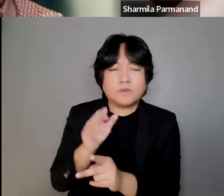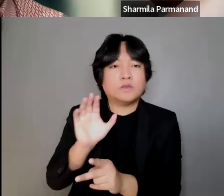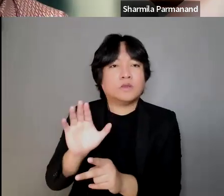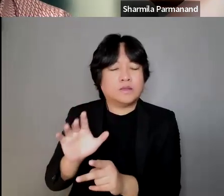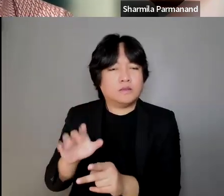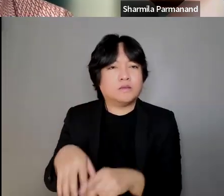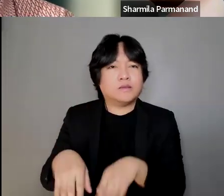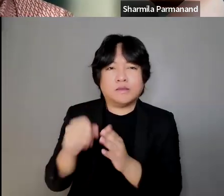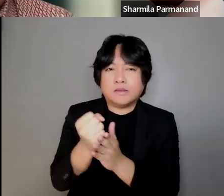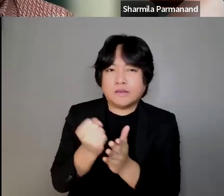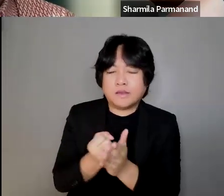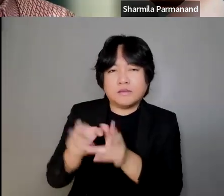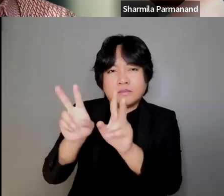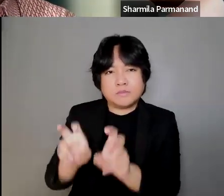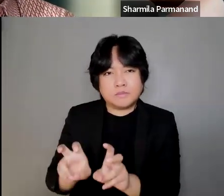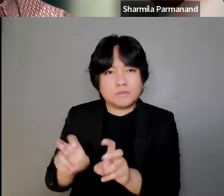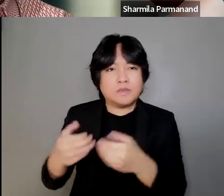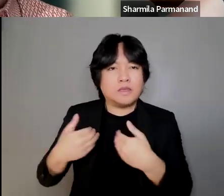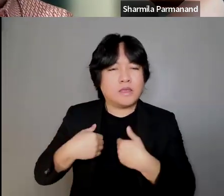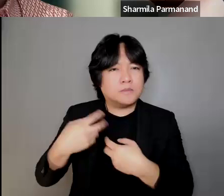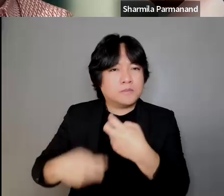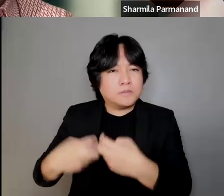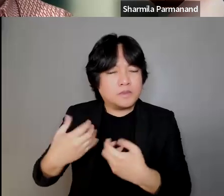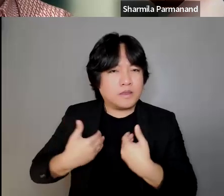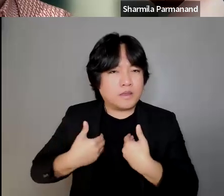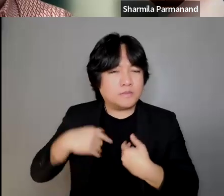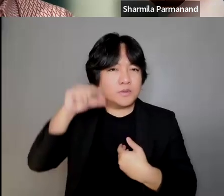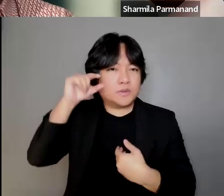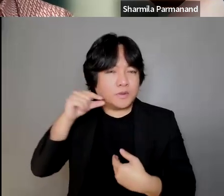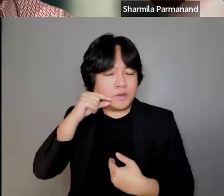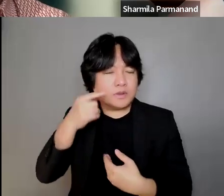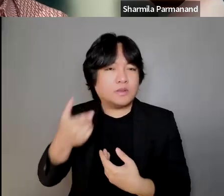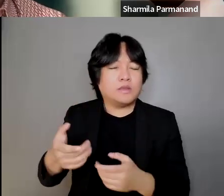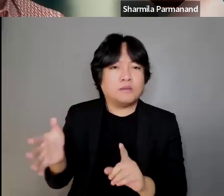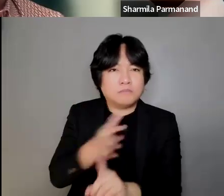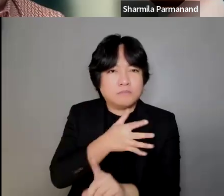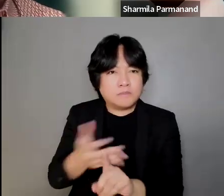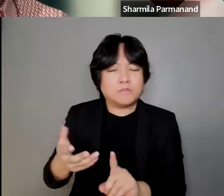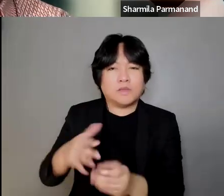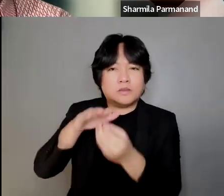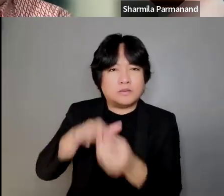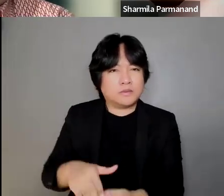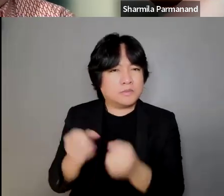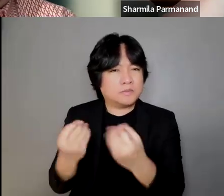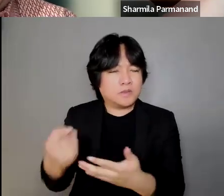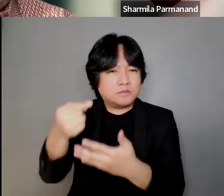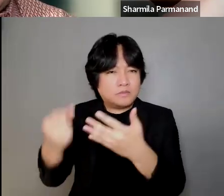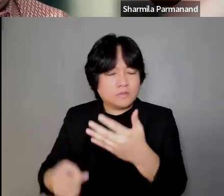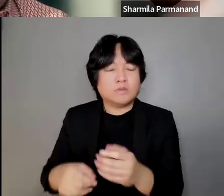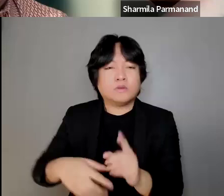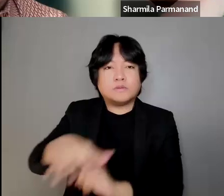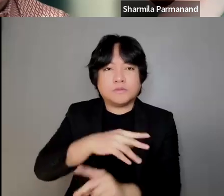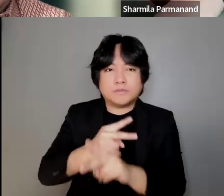state on issues such as migration, gender-based violence, precarious labor, economic restructuring, and social protection.